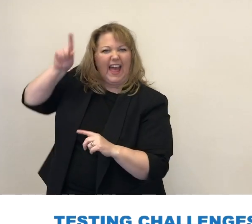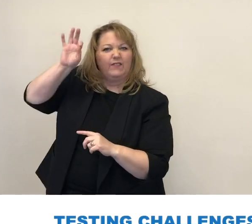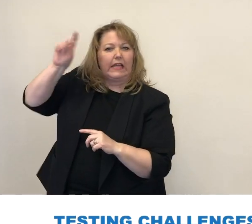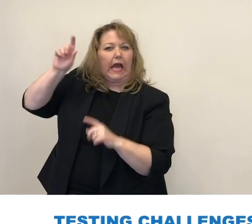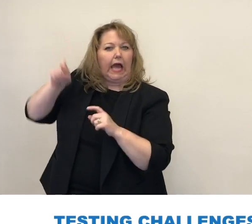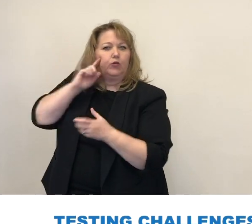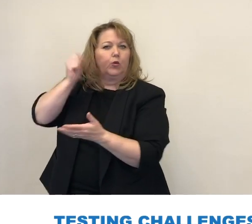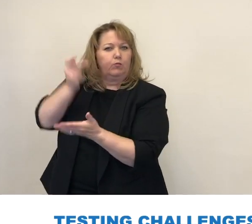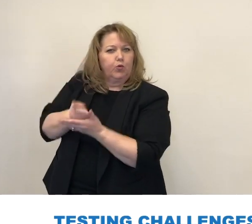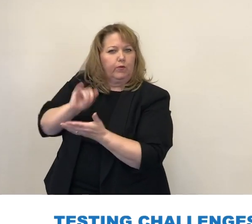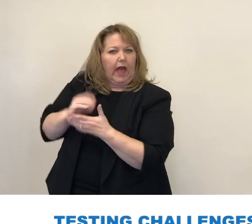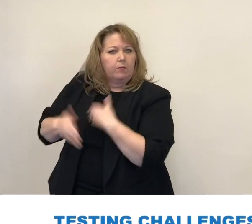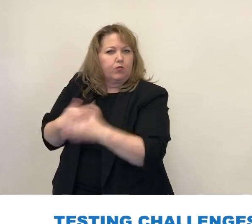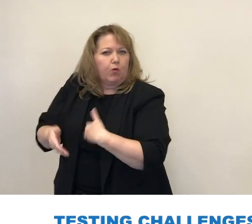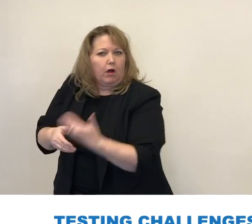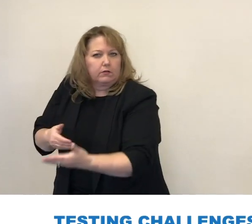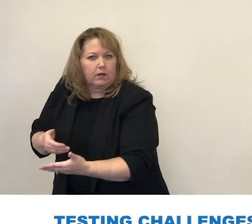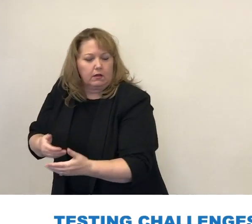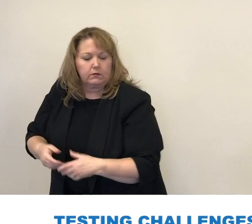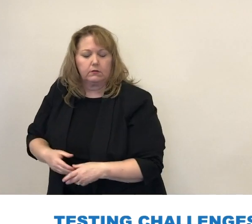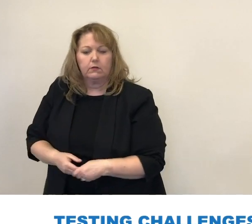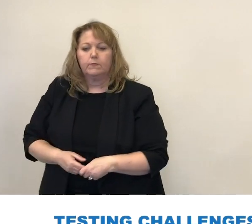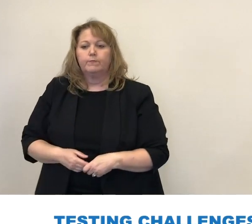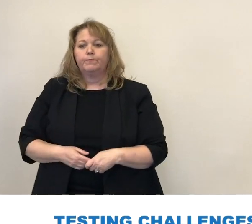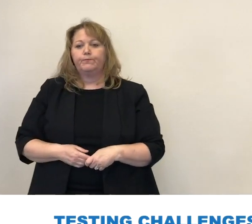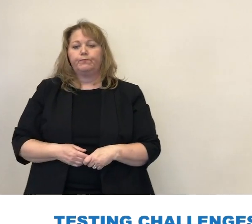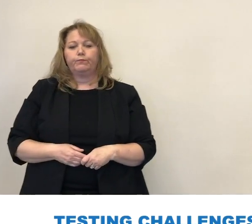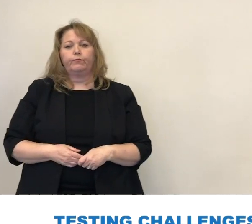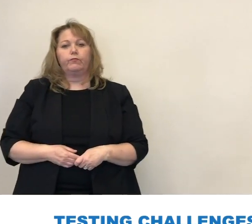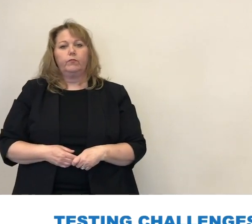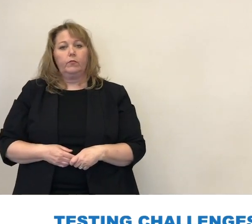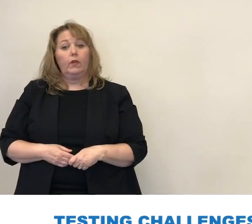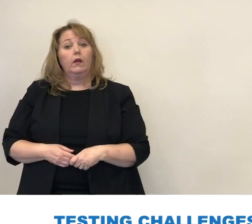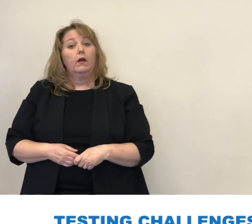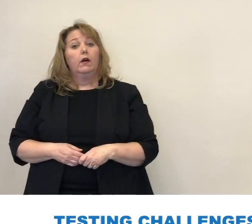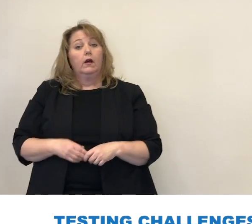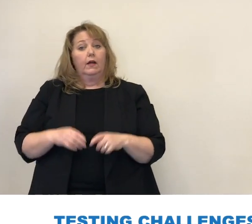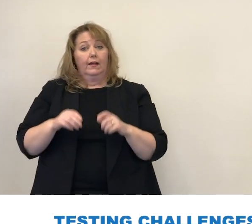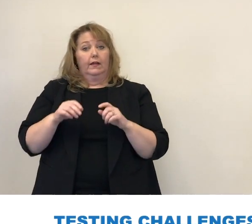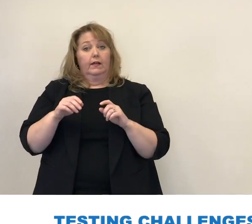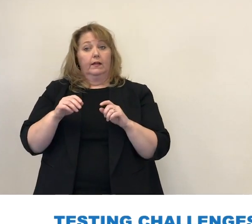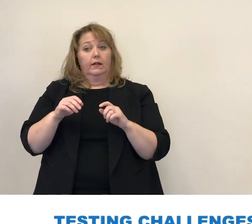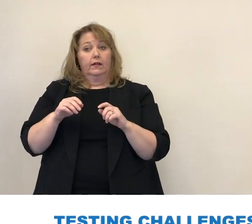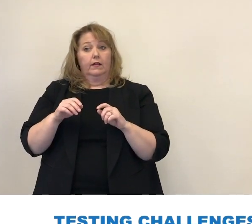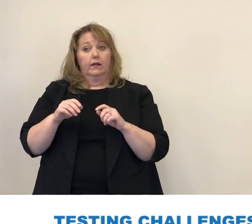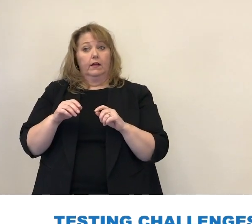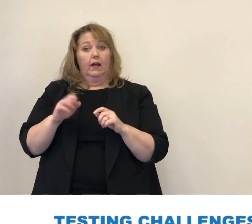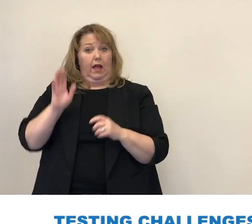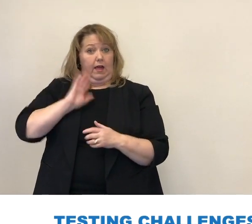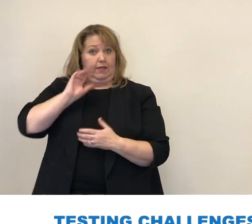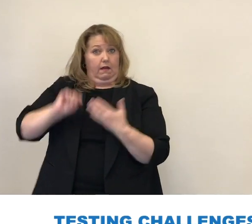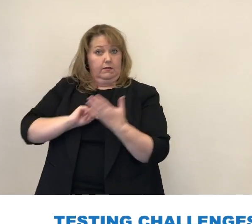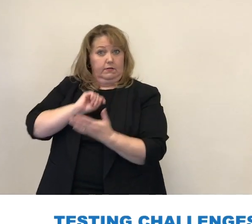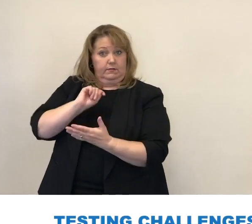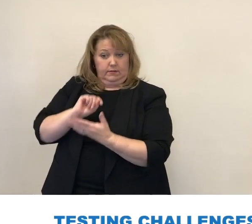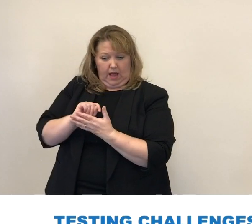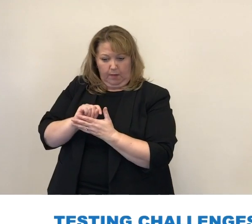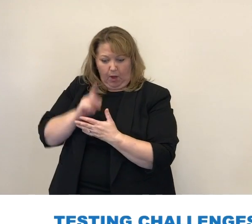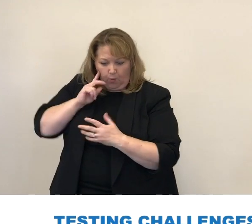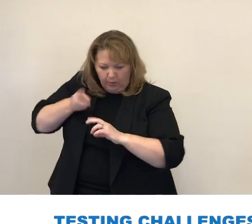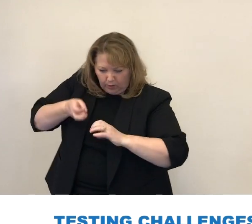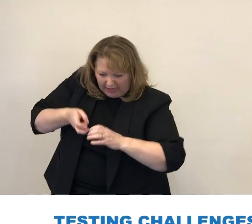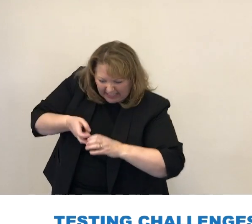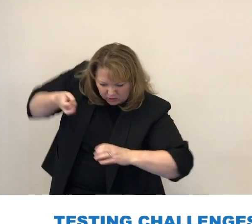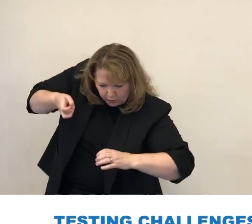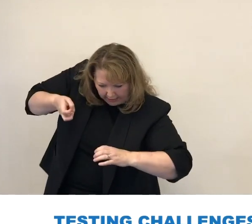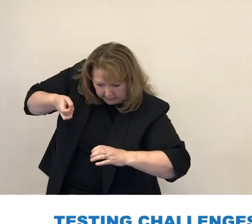were competing with one another for ventilators. But while that was going on, states are also competing with one another for reagents to perform